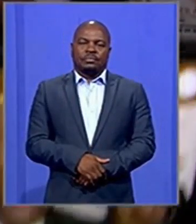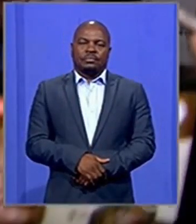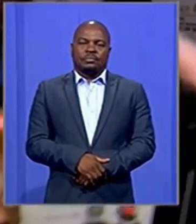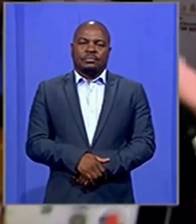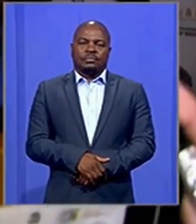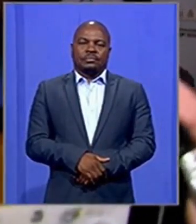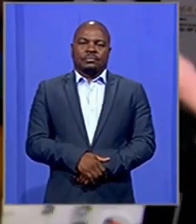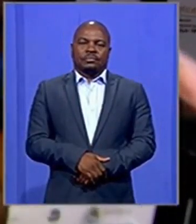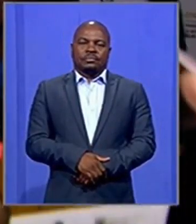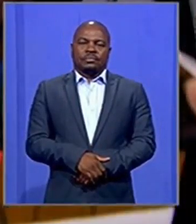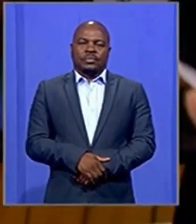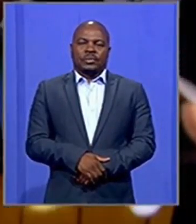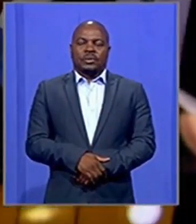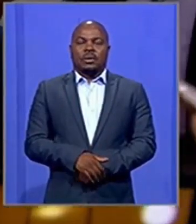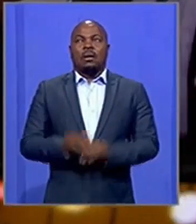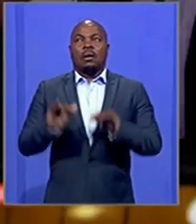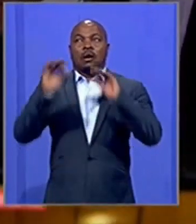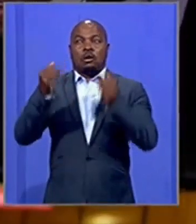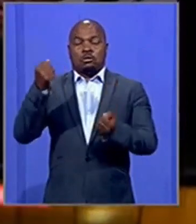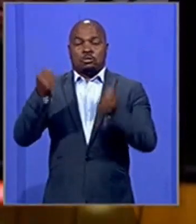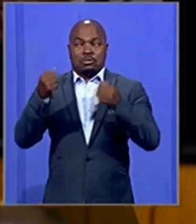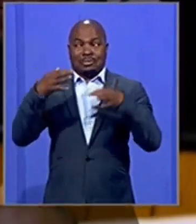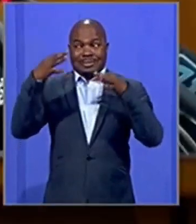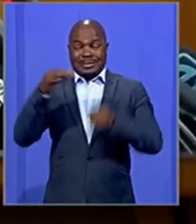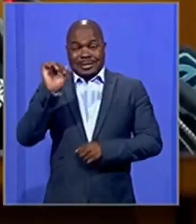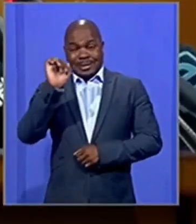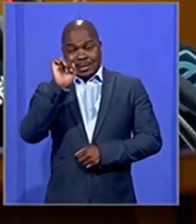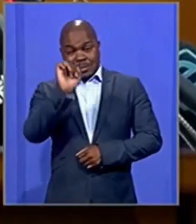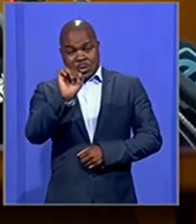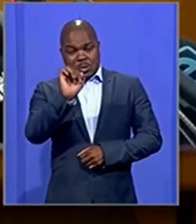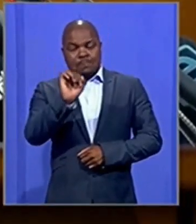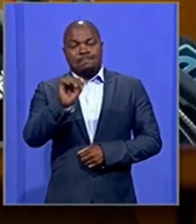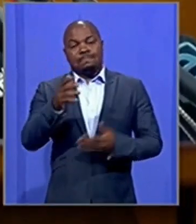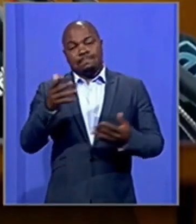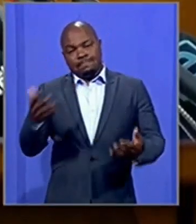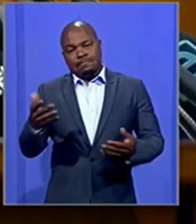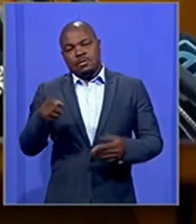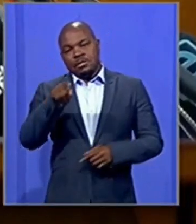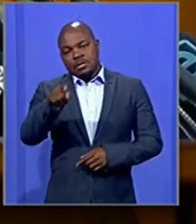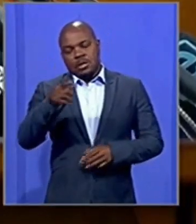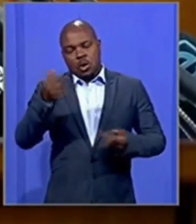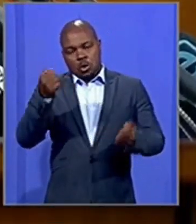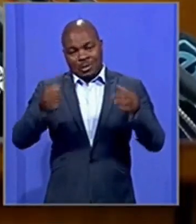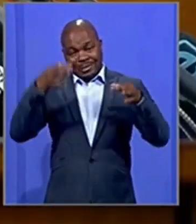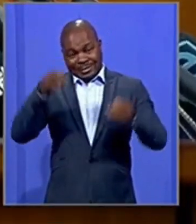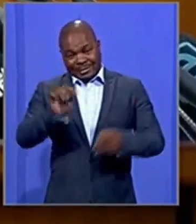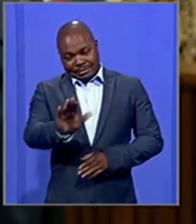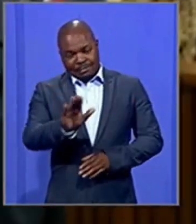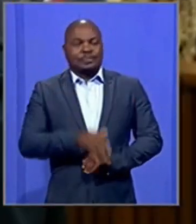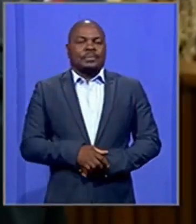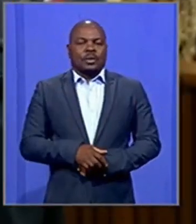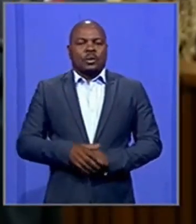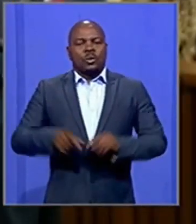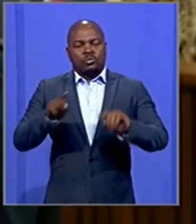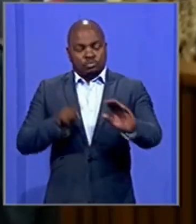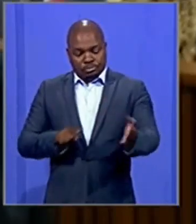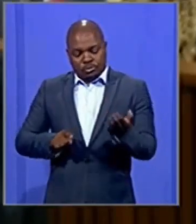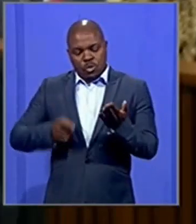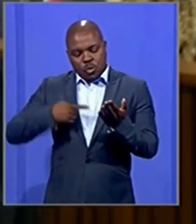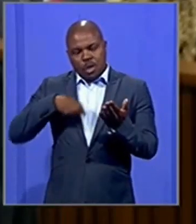The High Court's judgment is a judgment that's been passed by the court. We're looking at